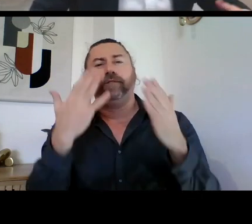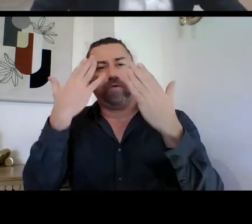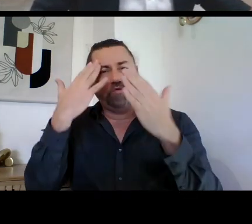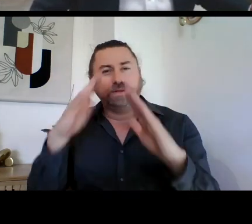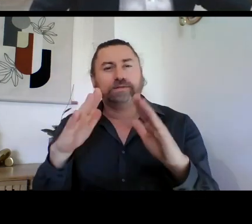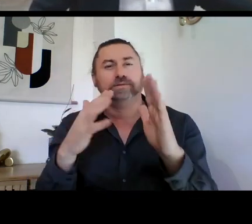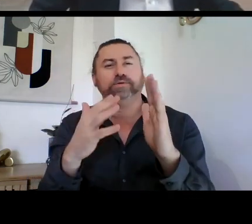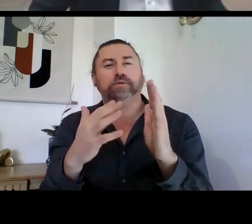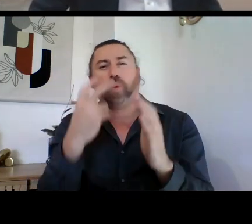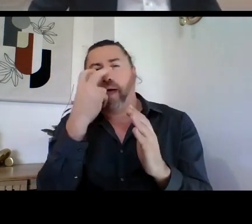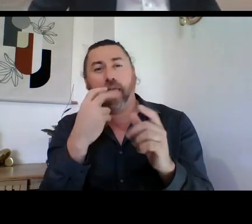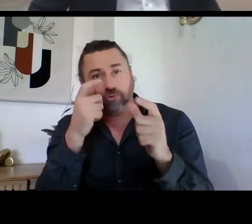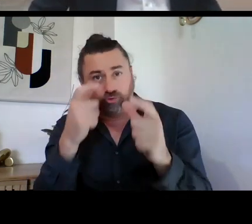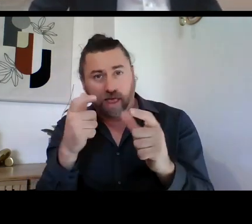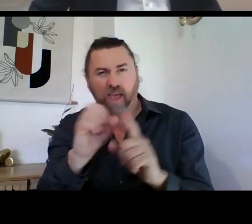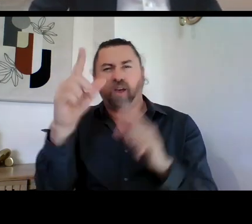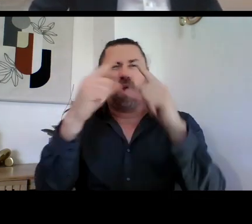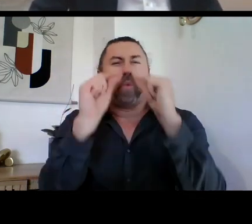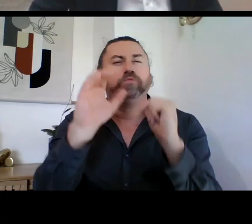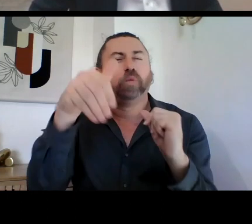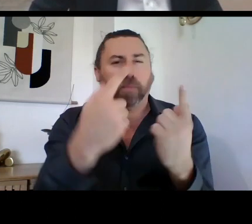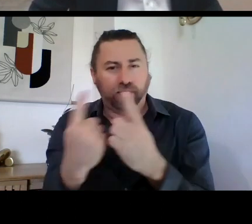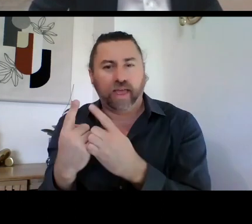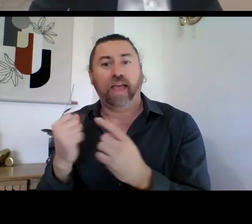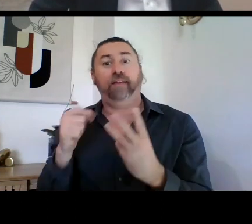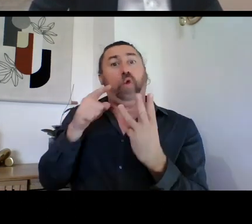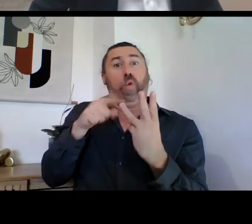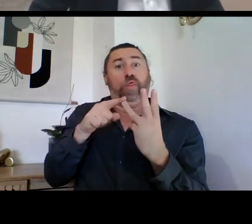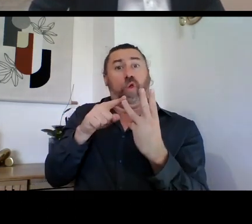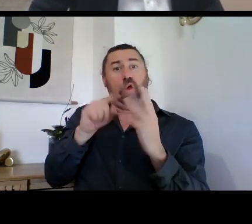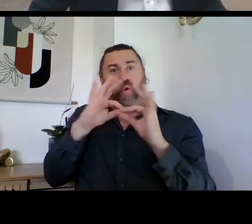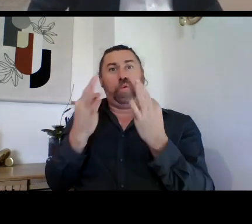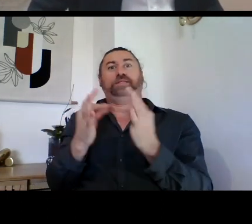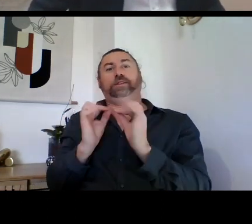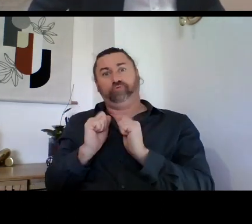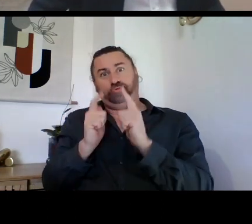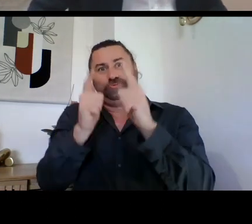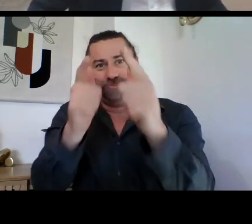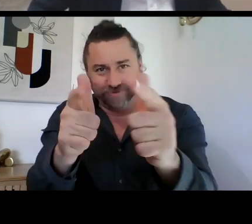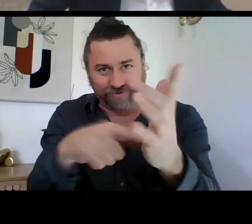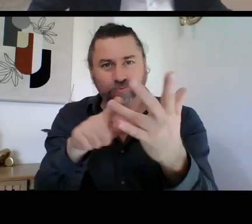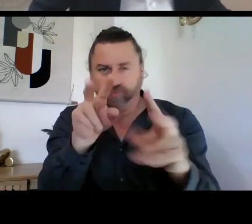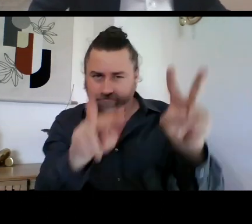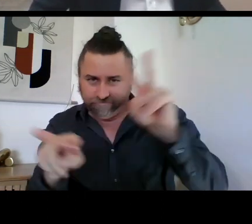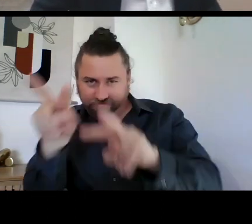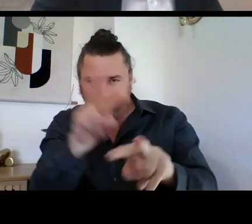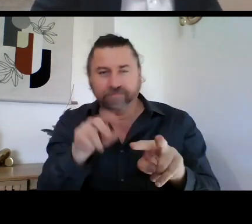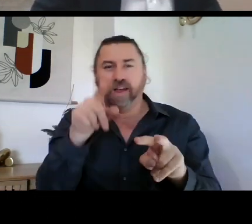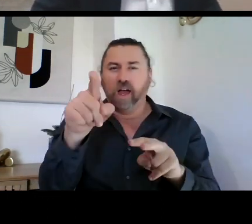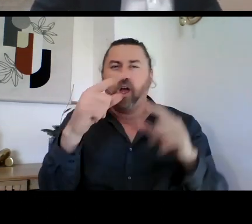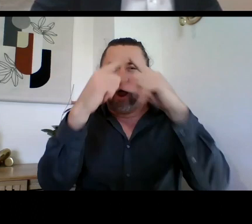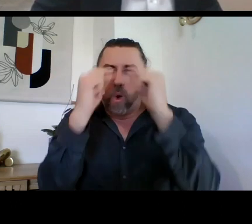undergo another assessment by a third type of assessment organisation to determine the funding that the